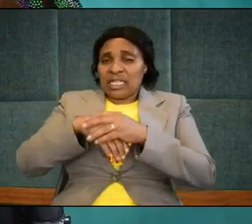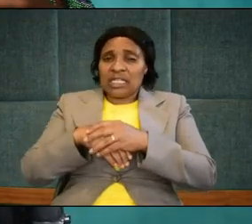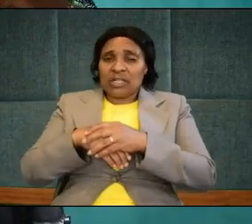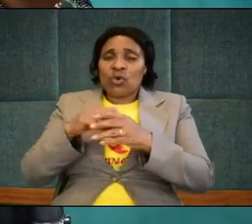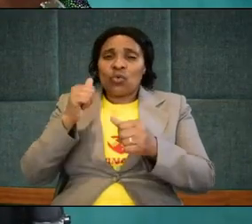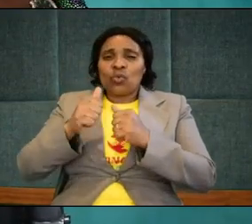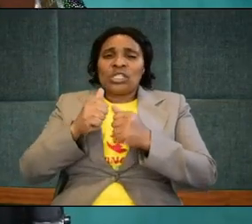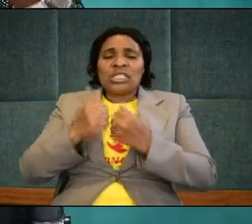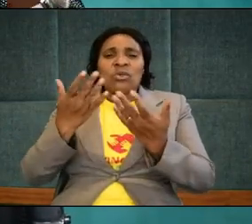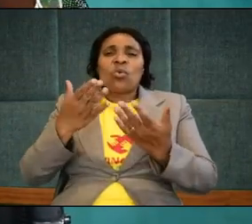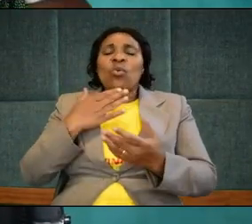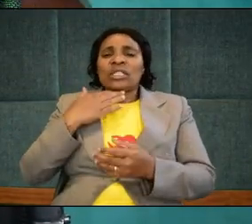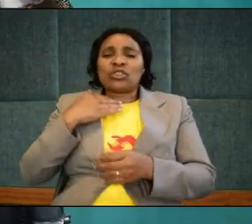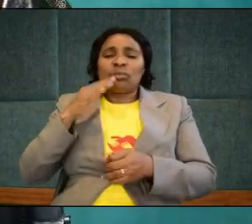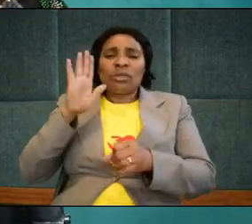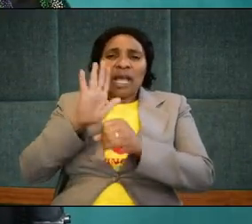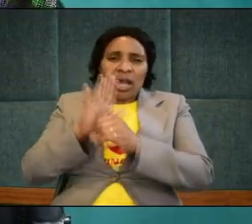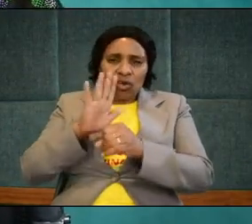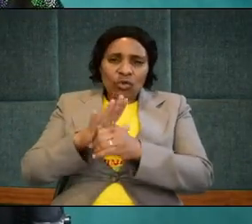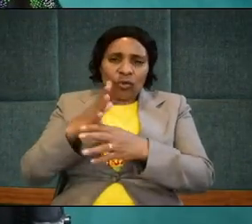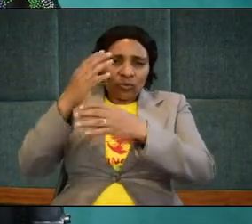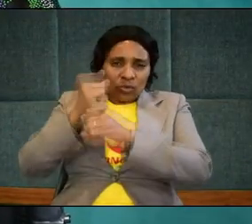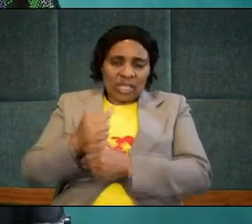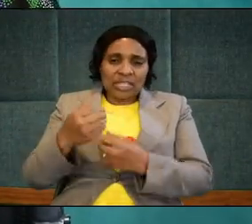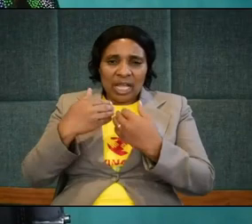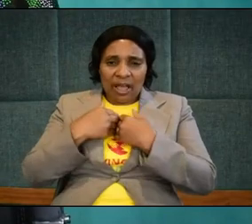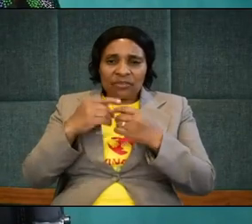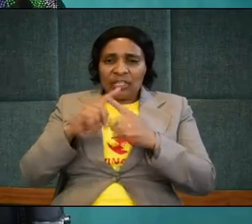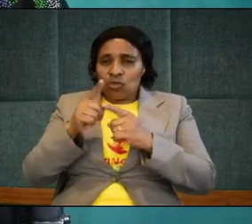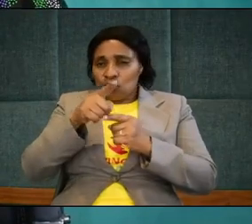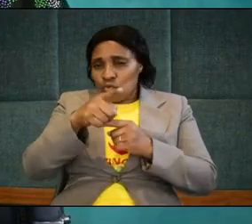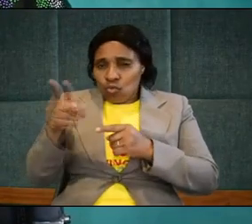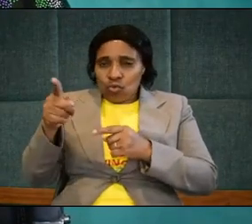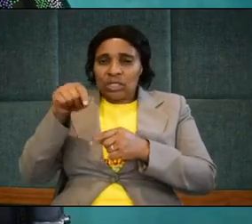trust, and you'd actually be able to trust such a person.